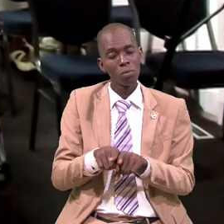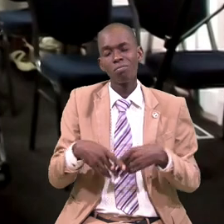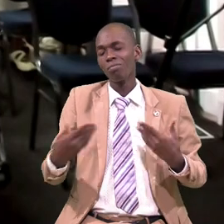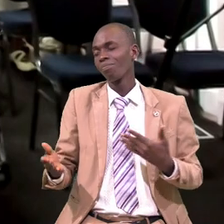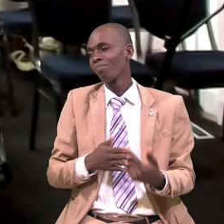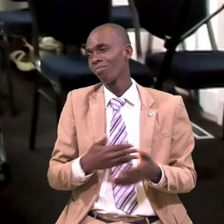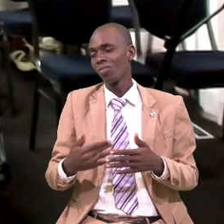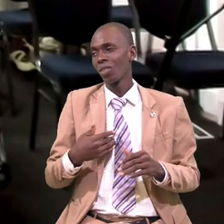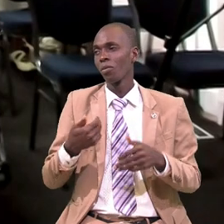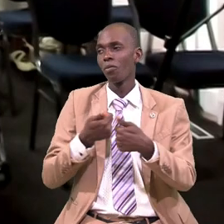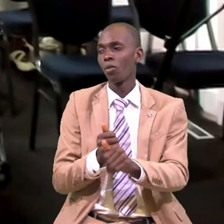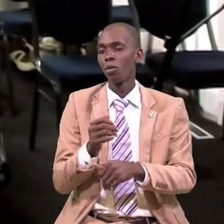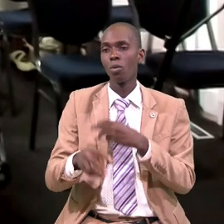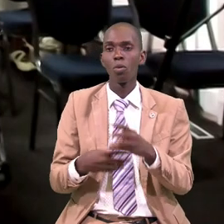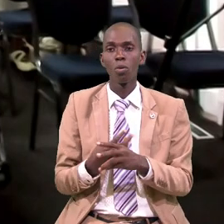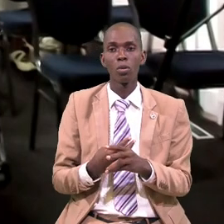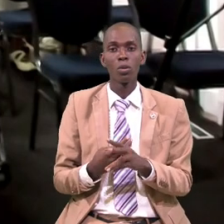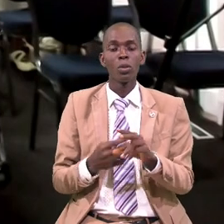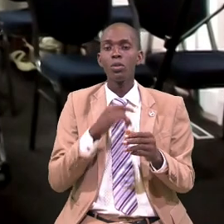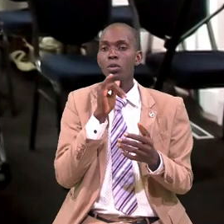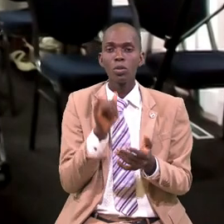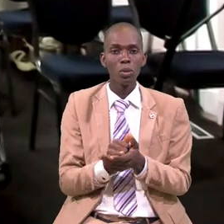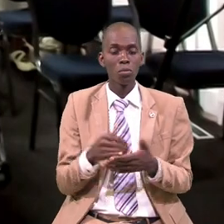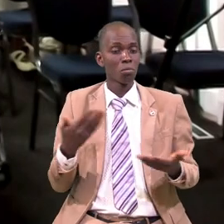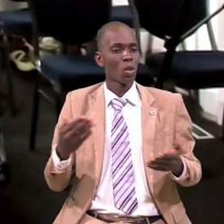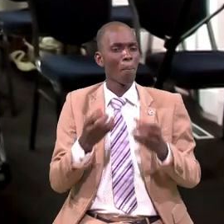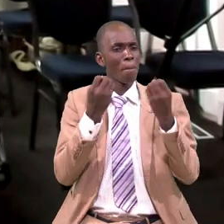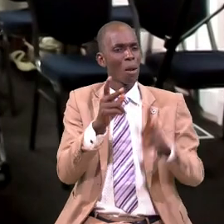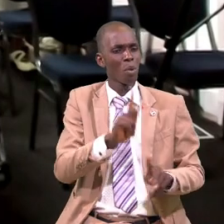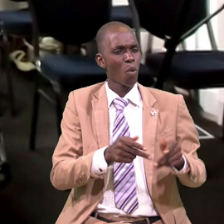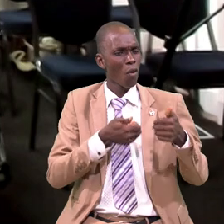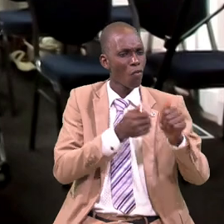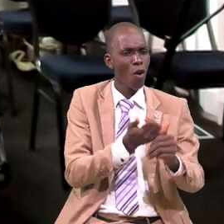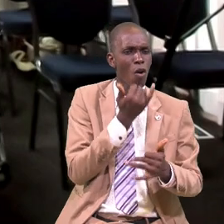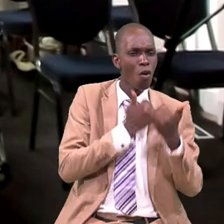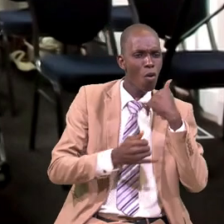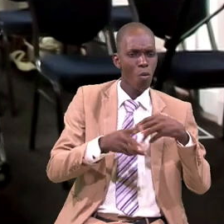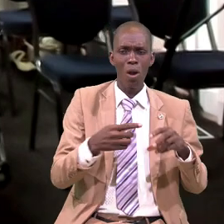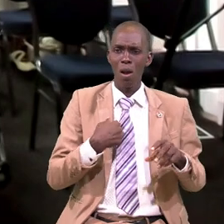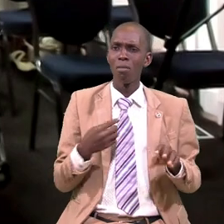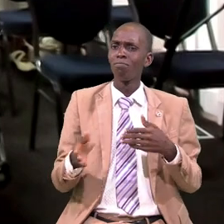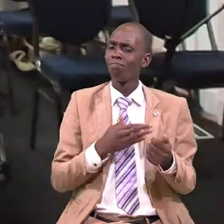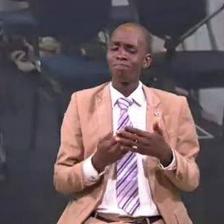He didn't say, everybody has gone the wrong way, so I'll follow and follow the wrong way.